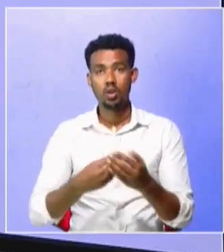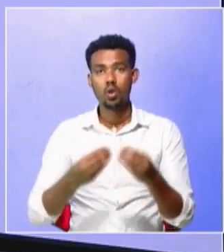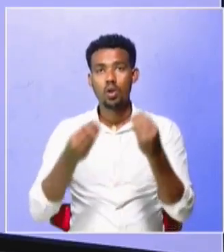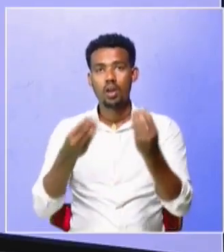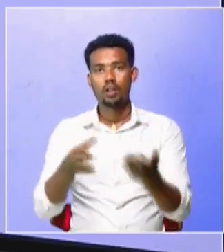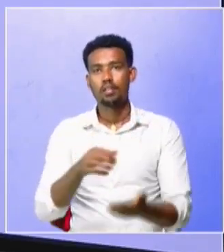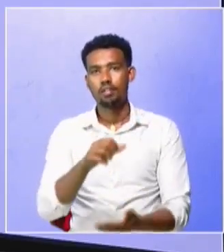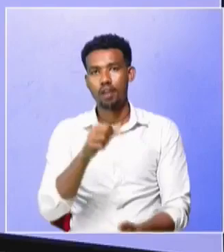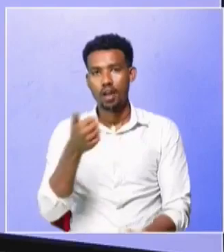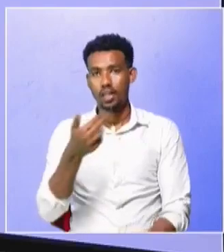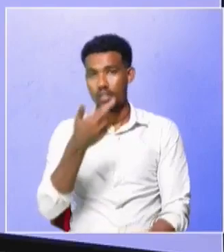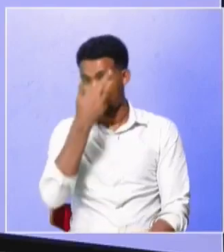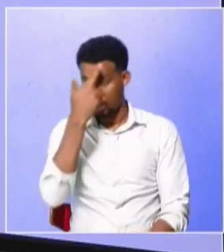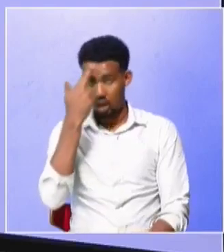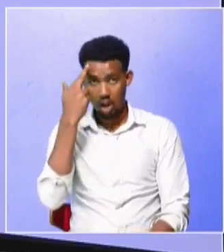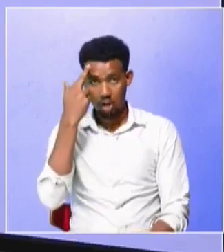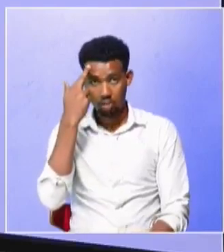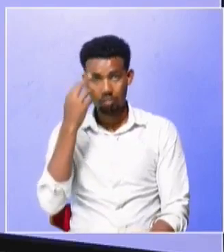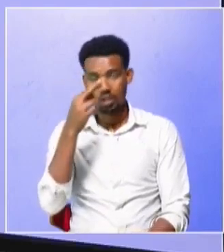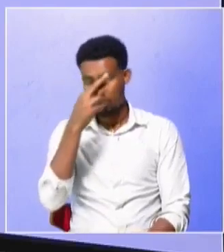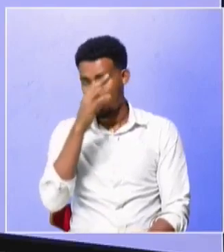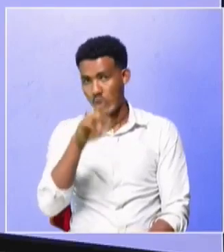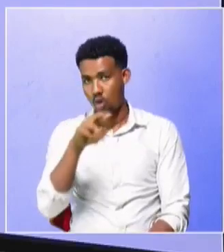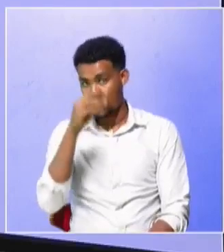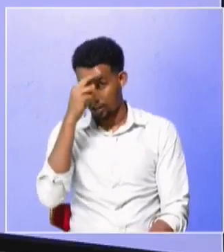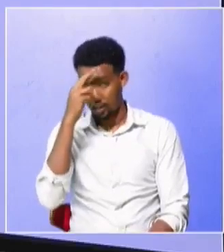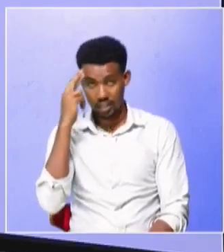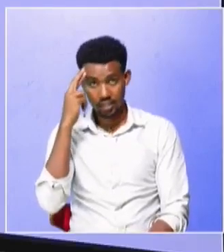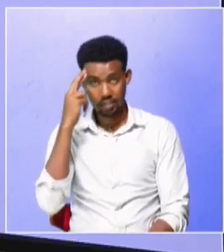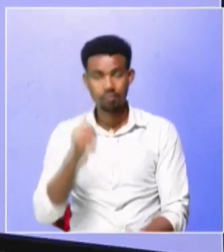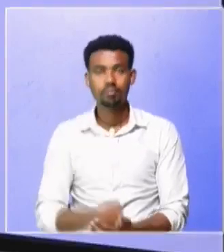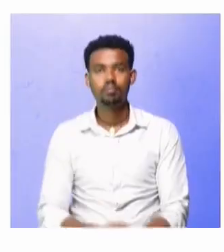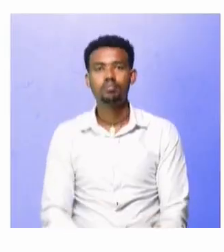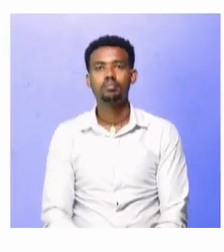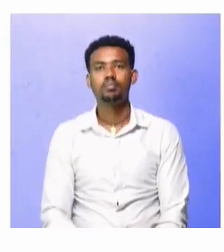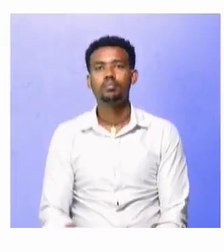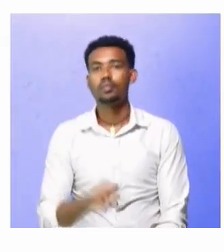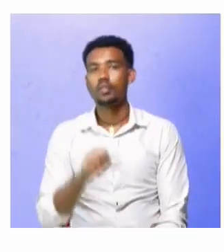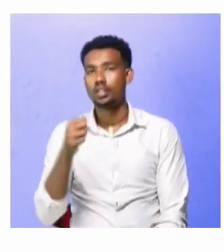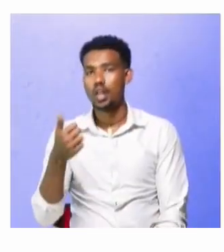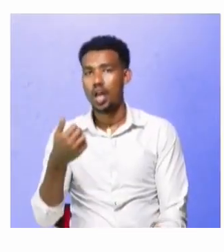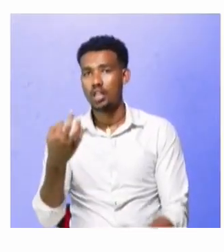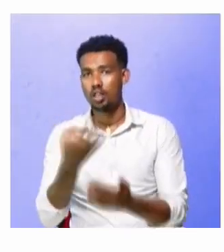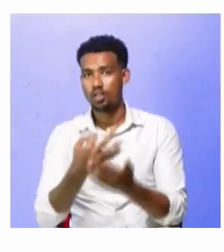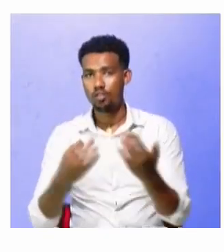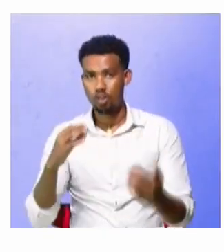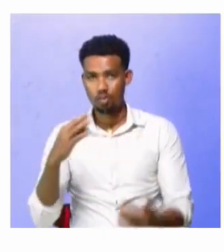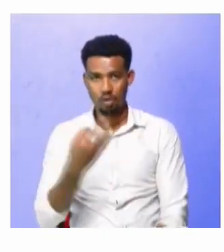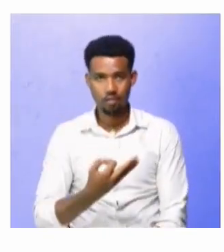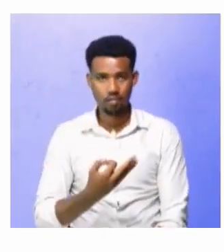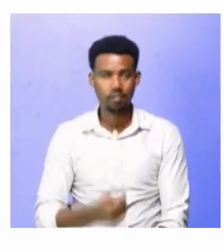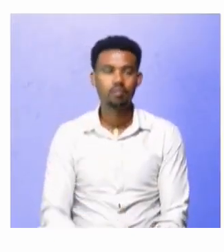another what? Cause and reason. Okay. The other form